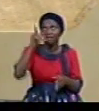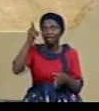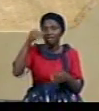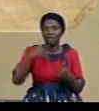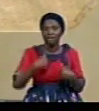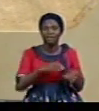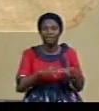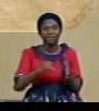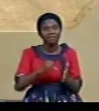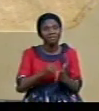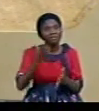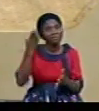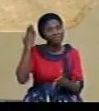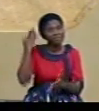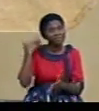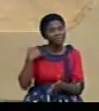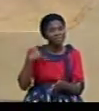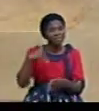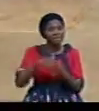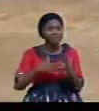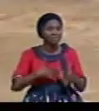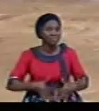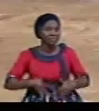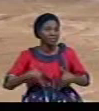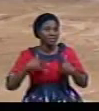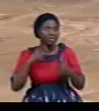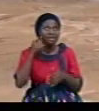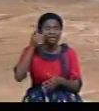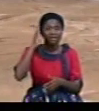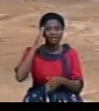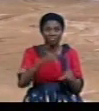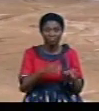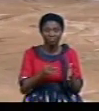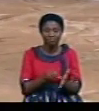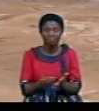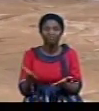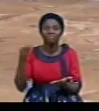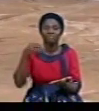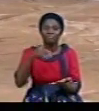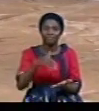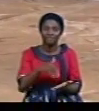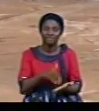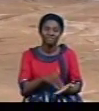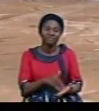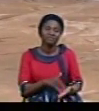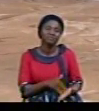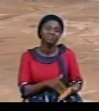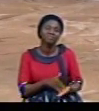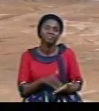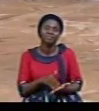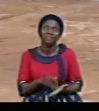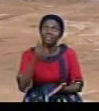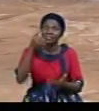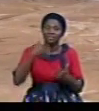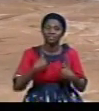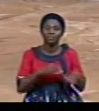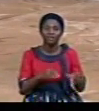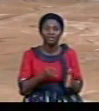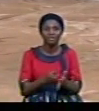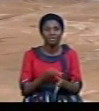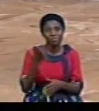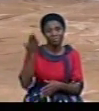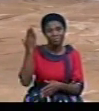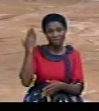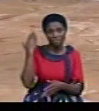in this place he will do it again Jesus of God he